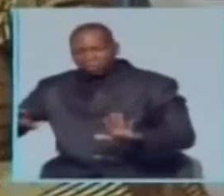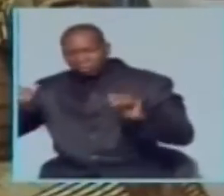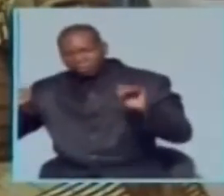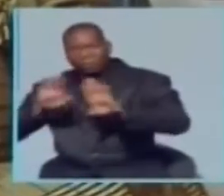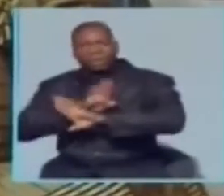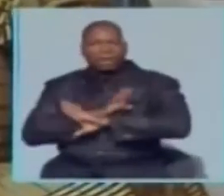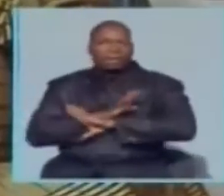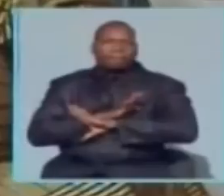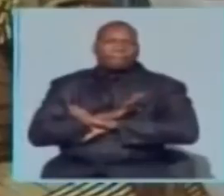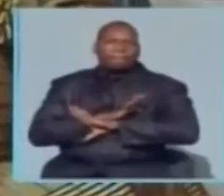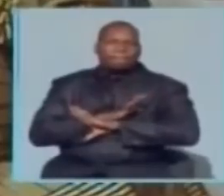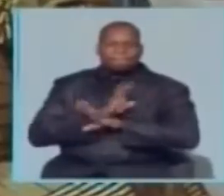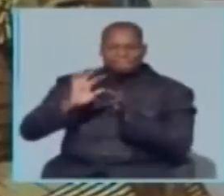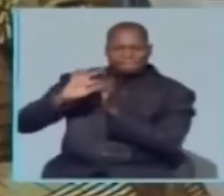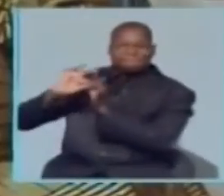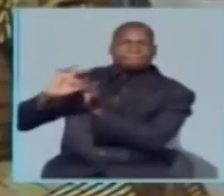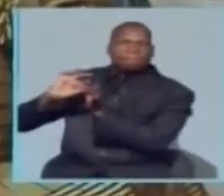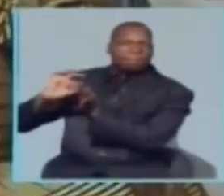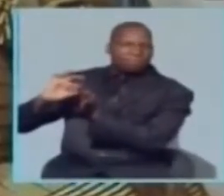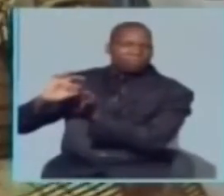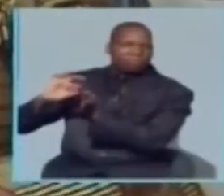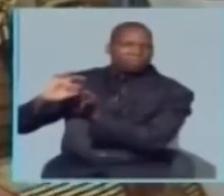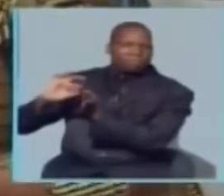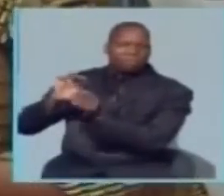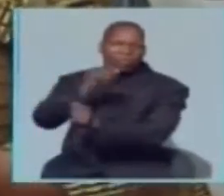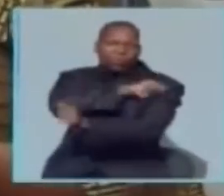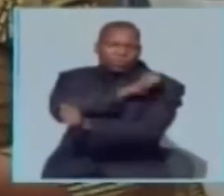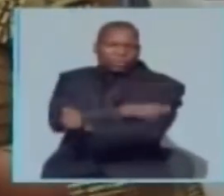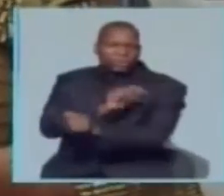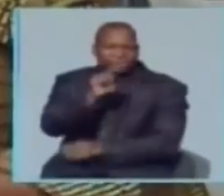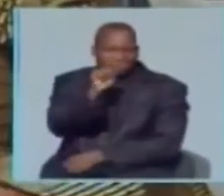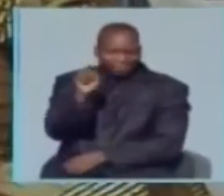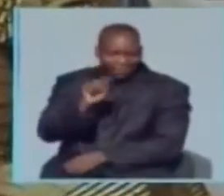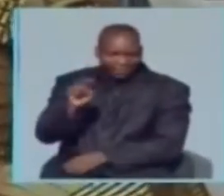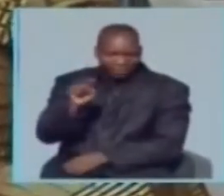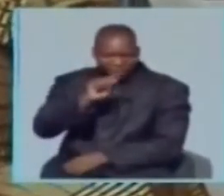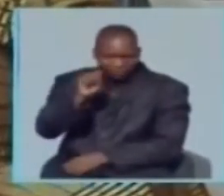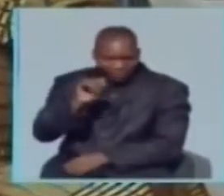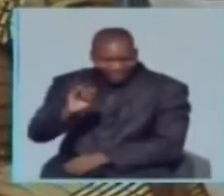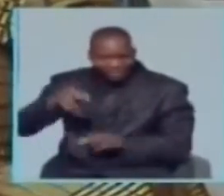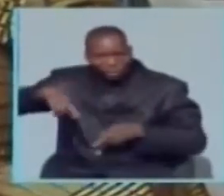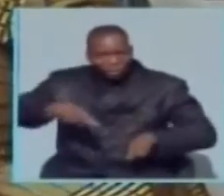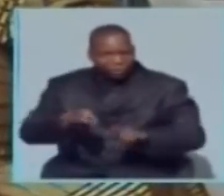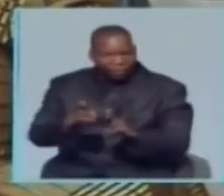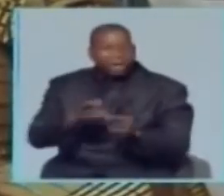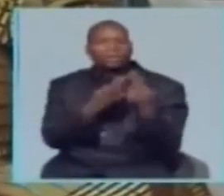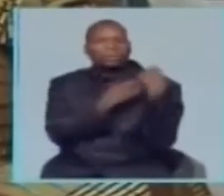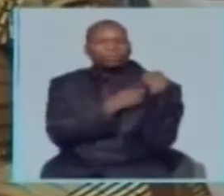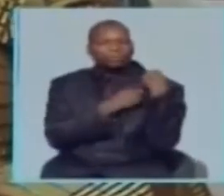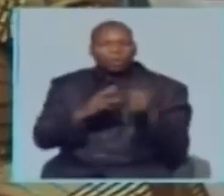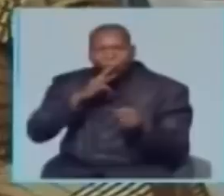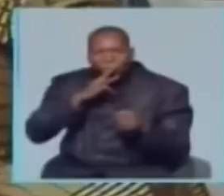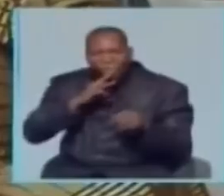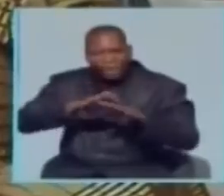have worked very clearly with the Zambezi River Authority, which manages the water basins that provide the